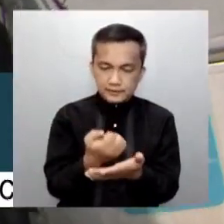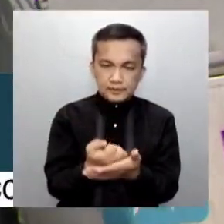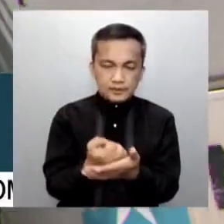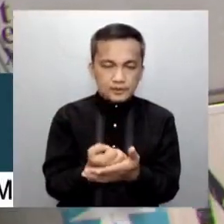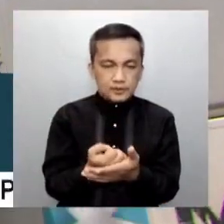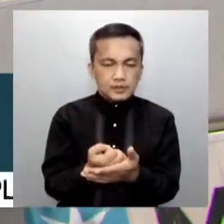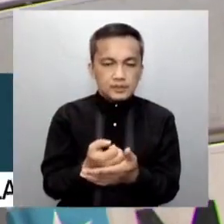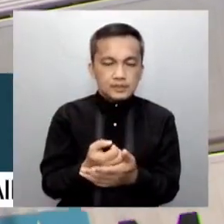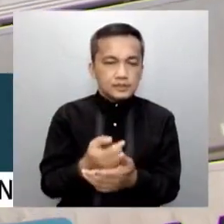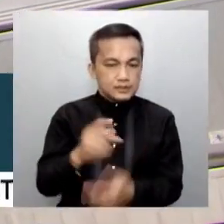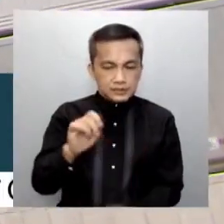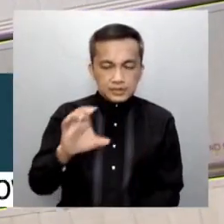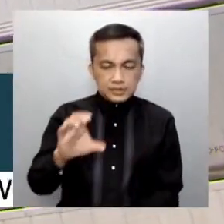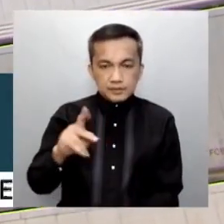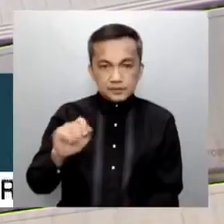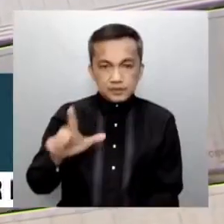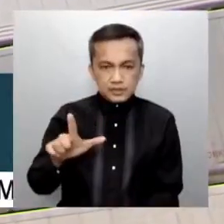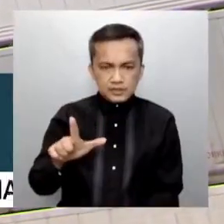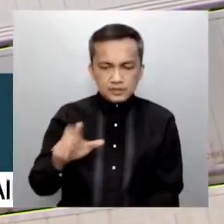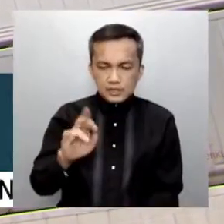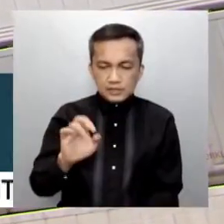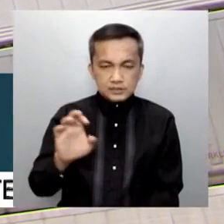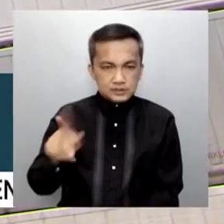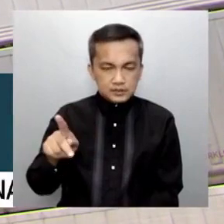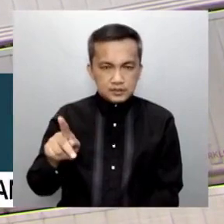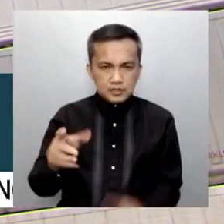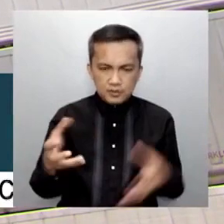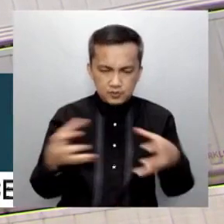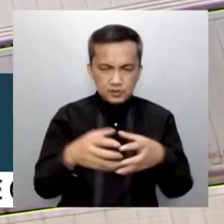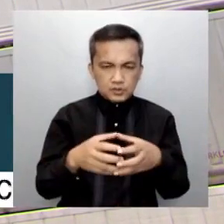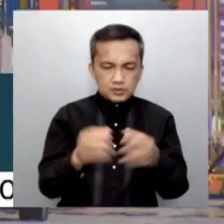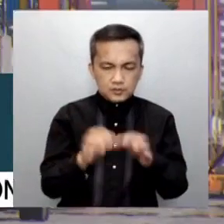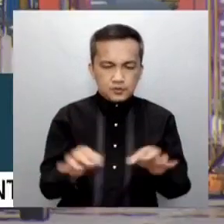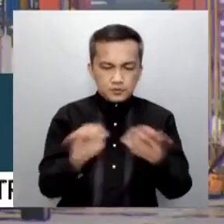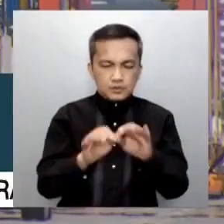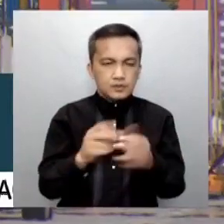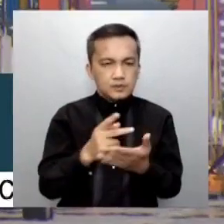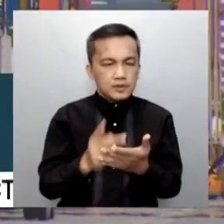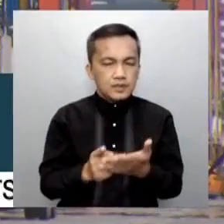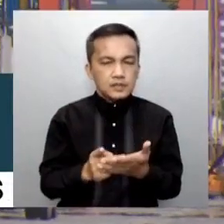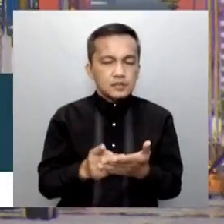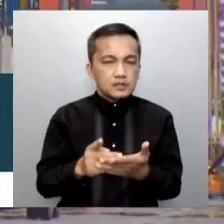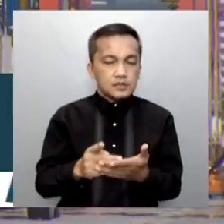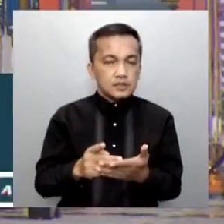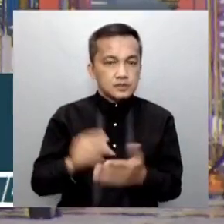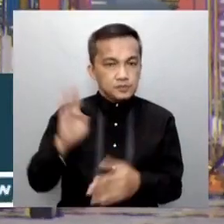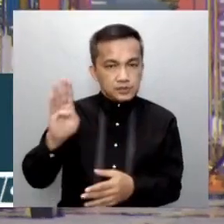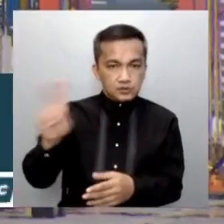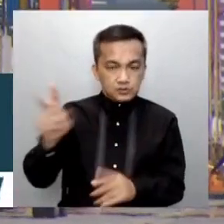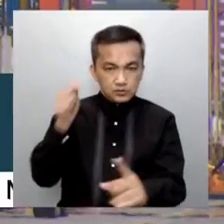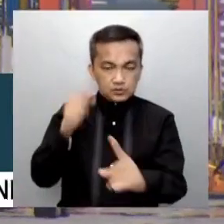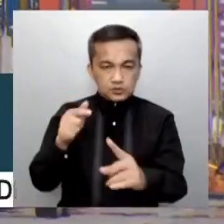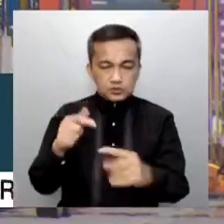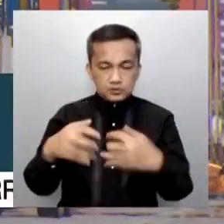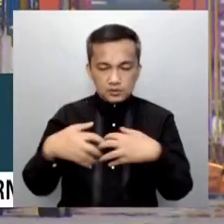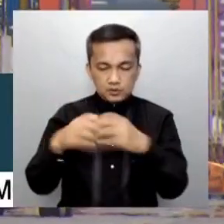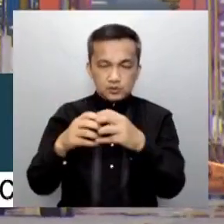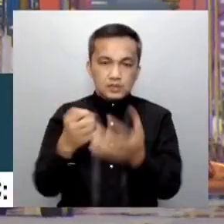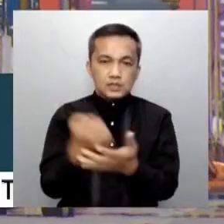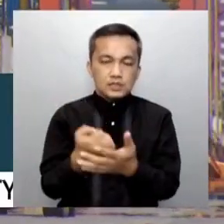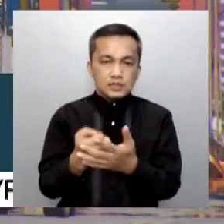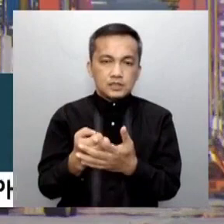Pascual said that the RCEP will form a crucial part of the Marcos administration's goal of boosting economic recovery